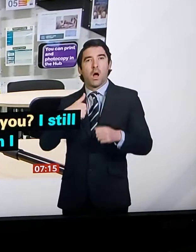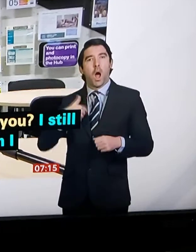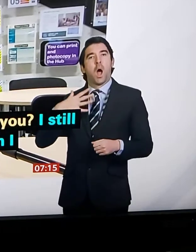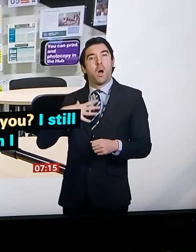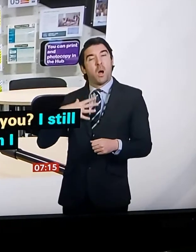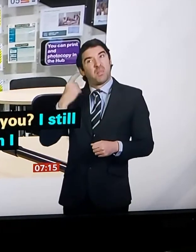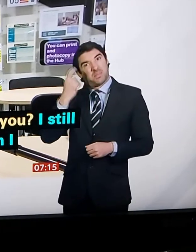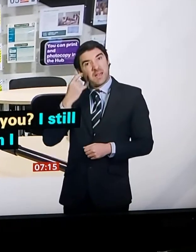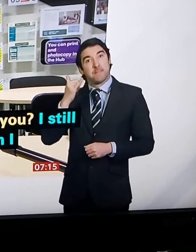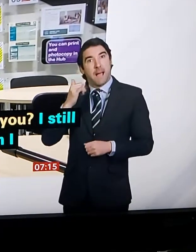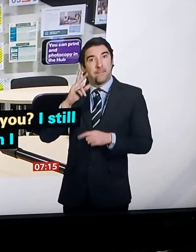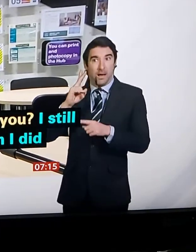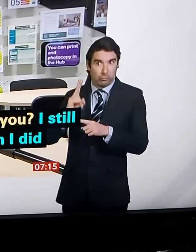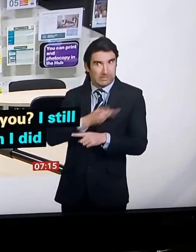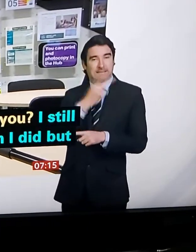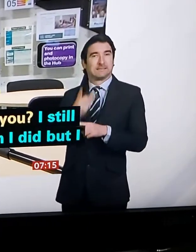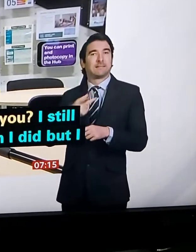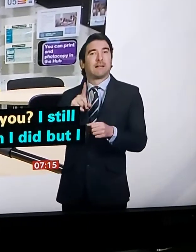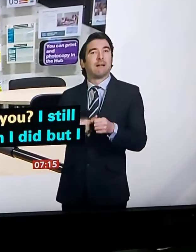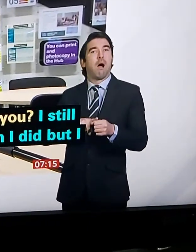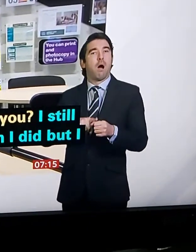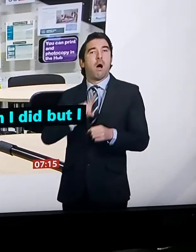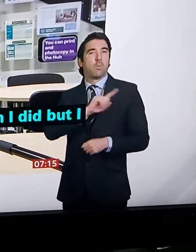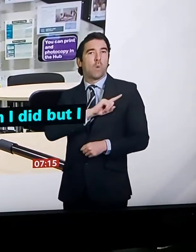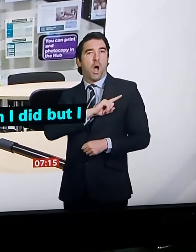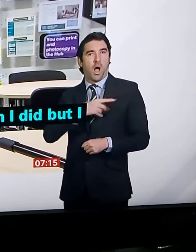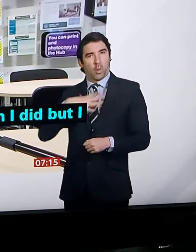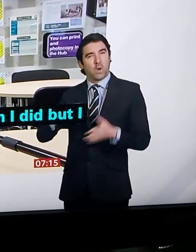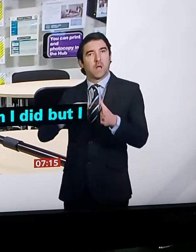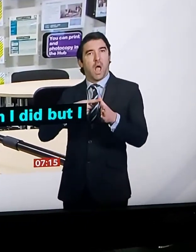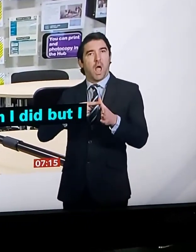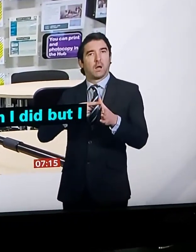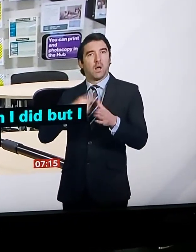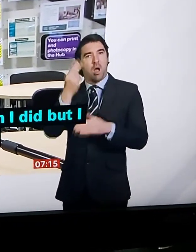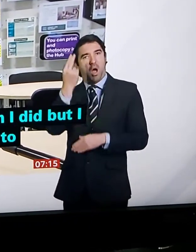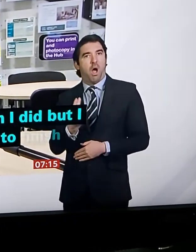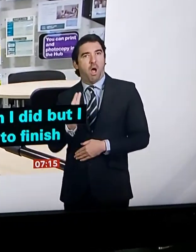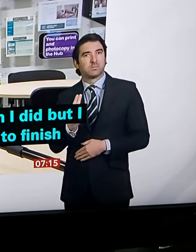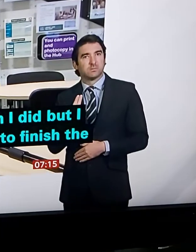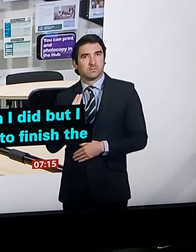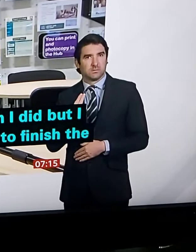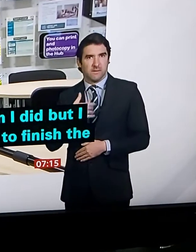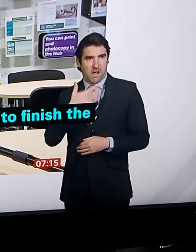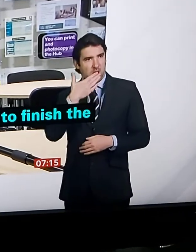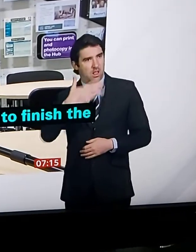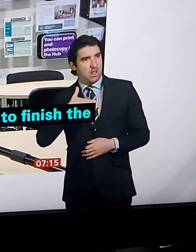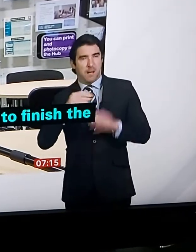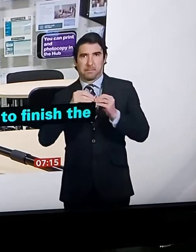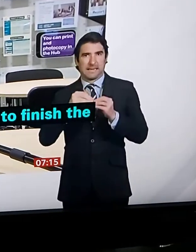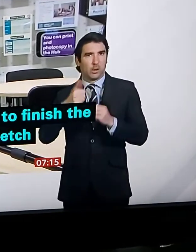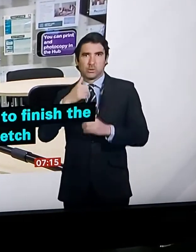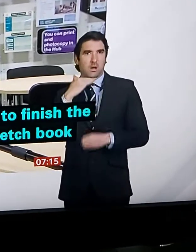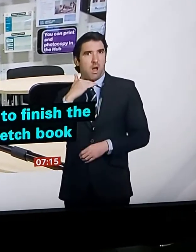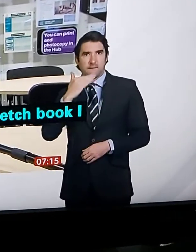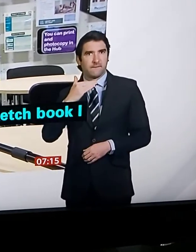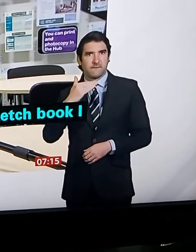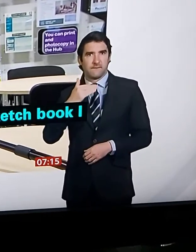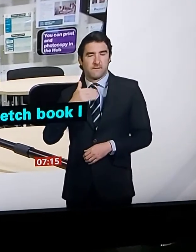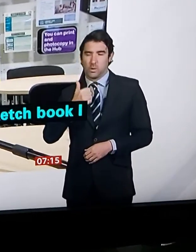sit the exams and had I been able to finish my sketchbook and finish the course, I would have gotten an A, maybe even an A-star. So you're still thinking of resitting the year?